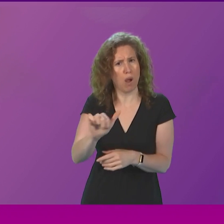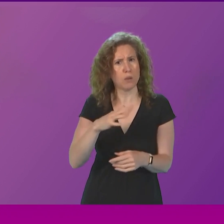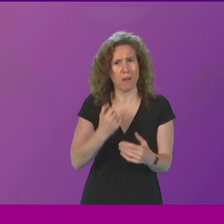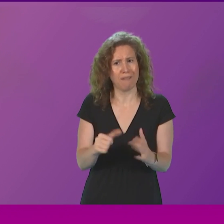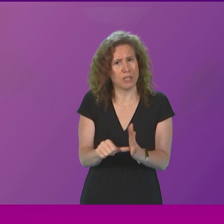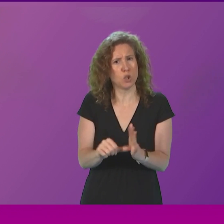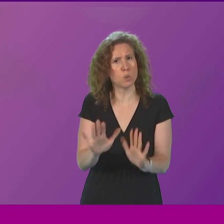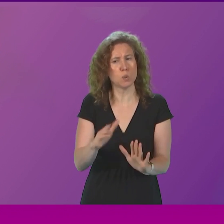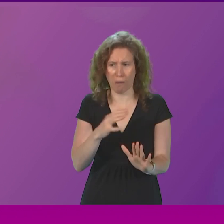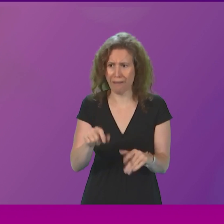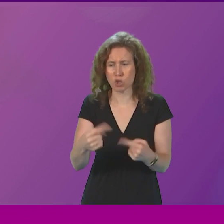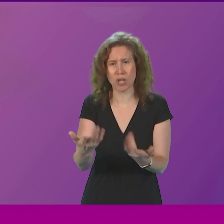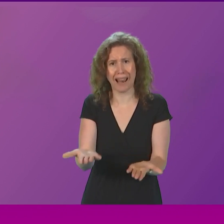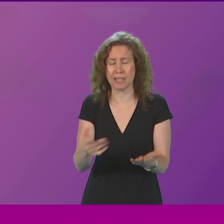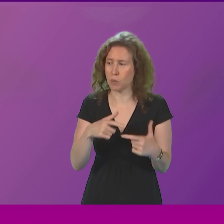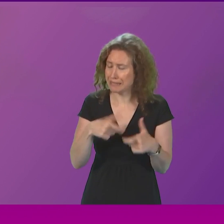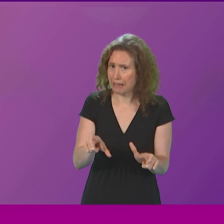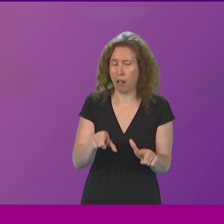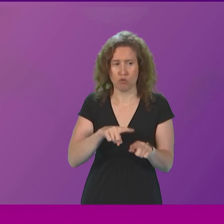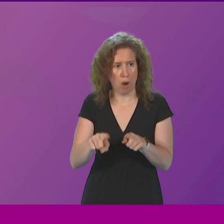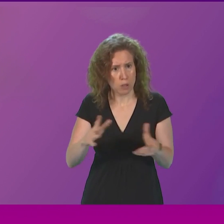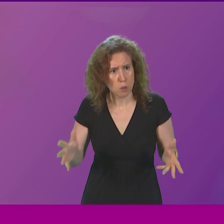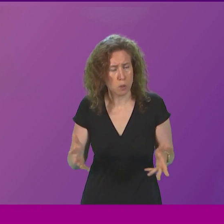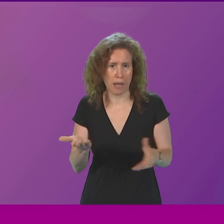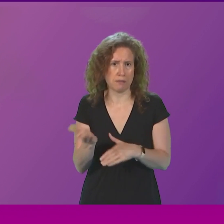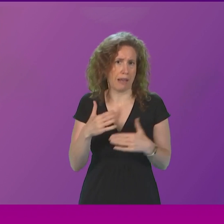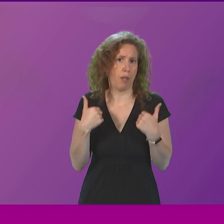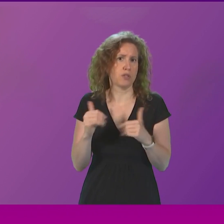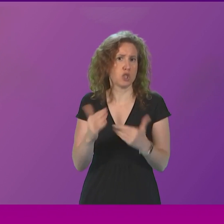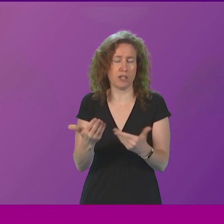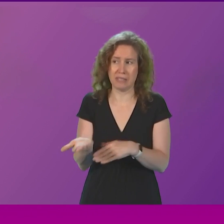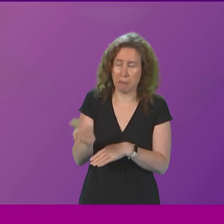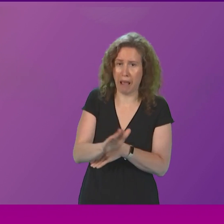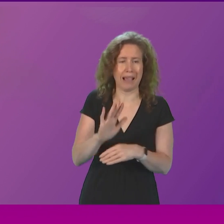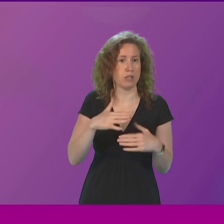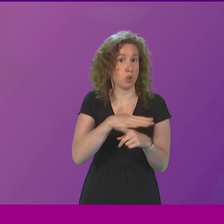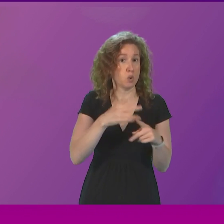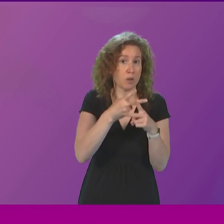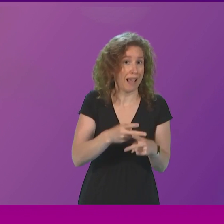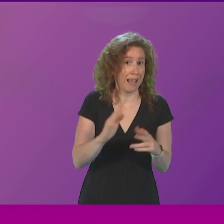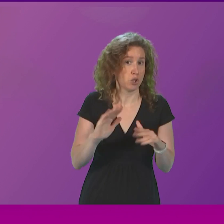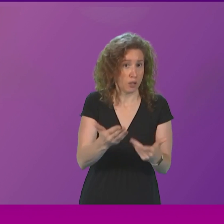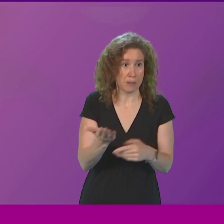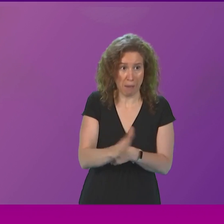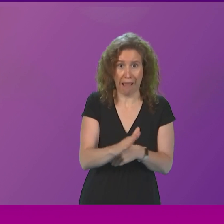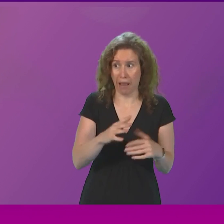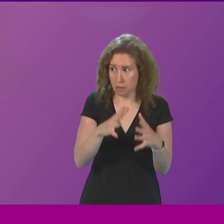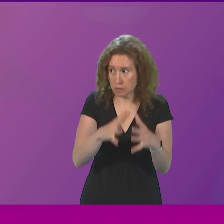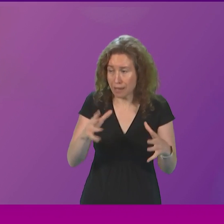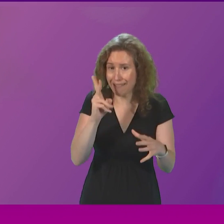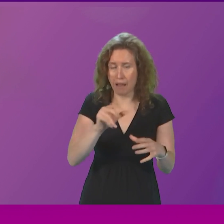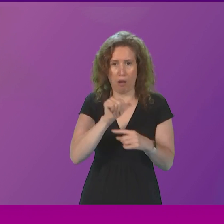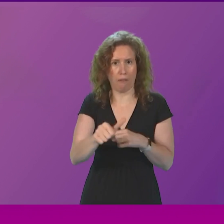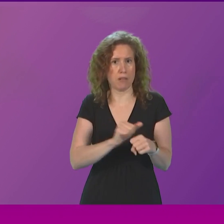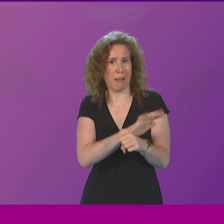there are still challenges as we recover our services, all of our NHS and social care services in the back of the pandemic. This government is